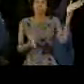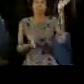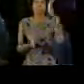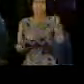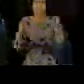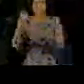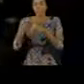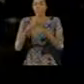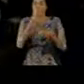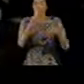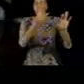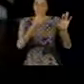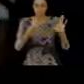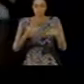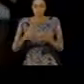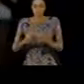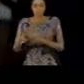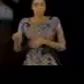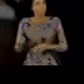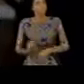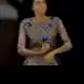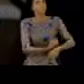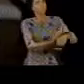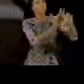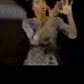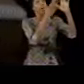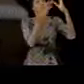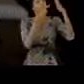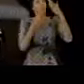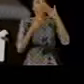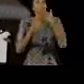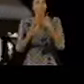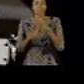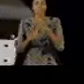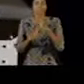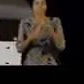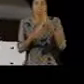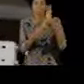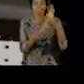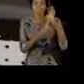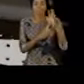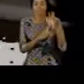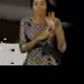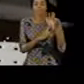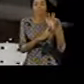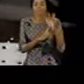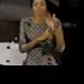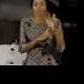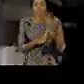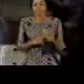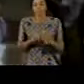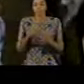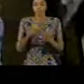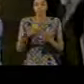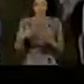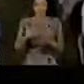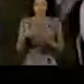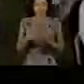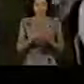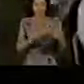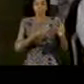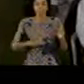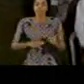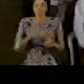from rivers to the mountain tops, we'd sing